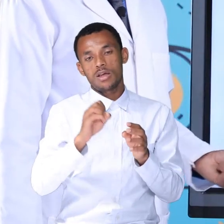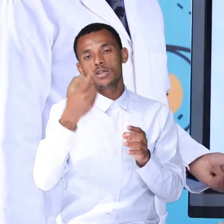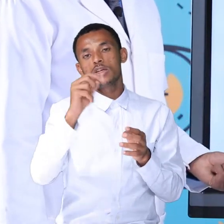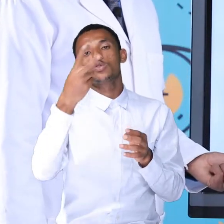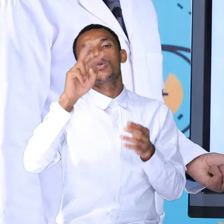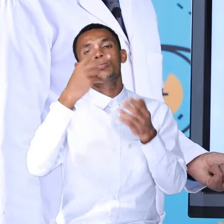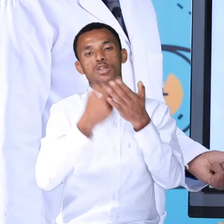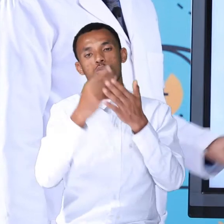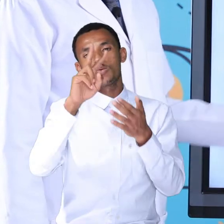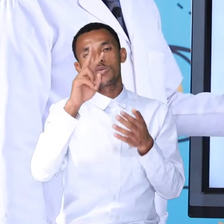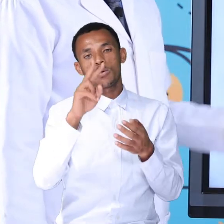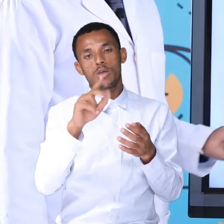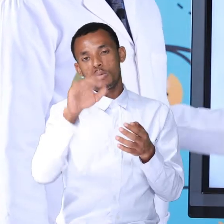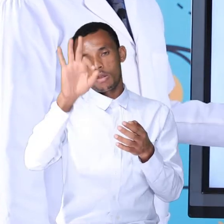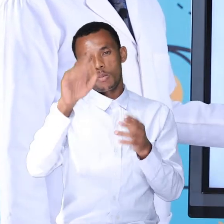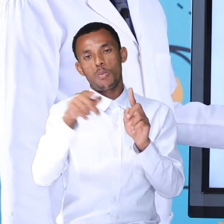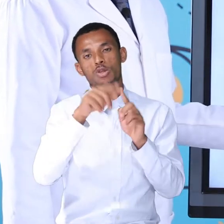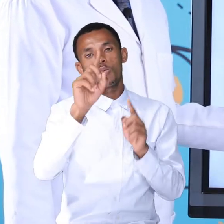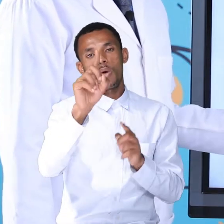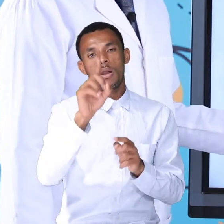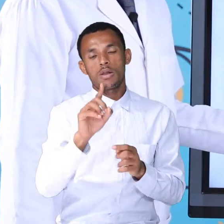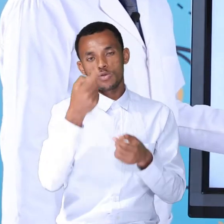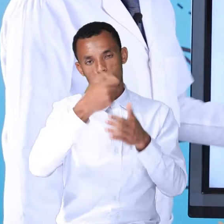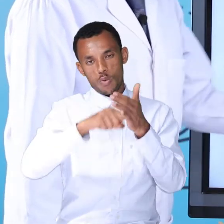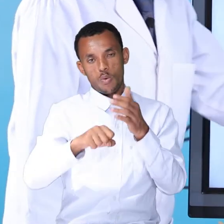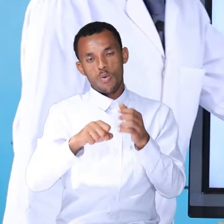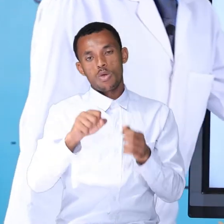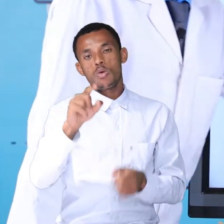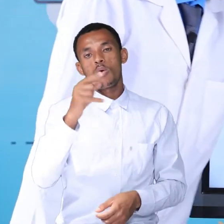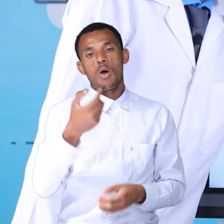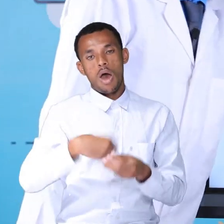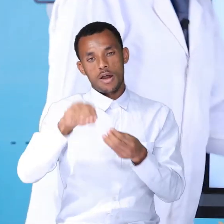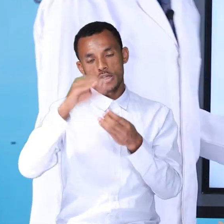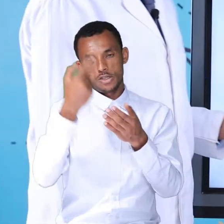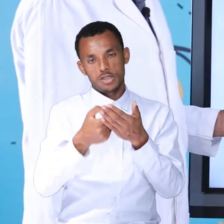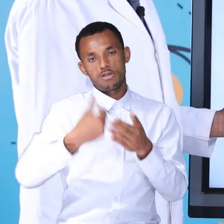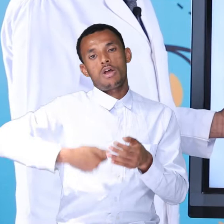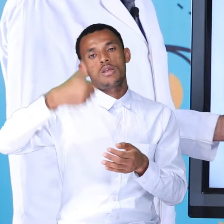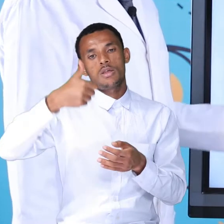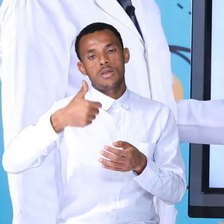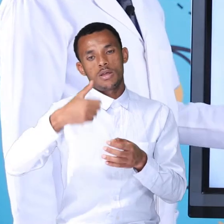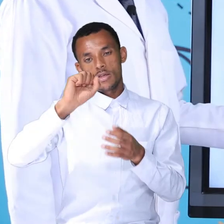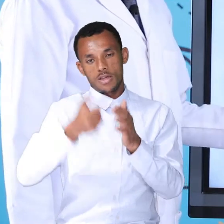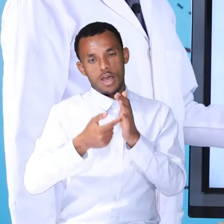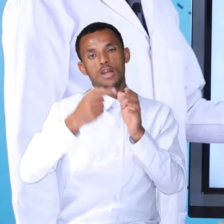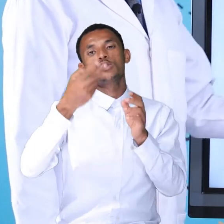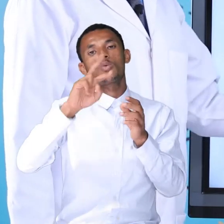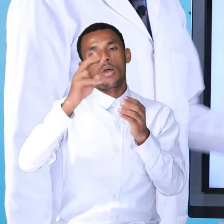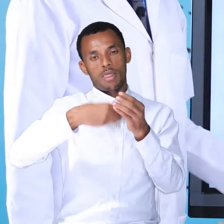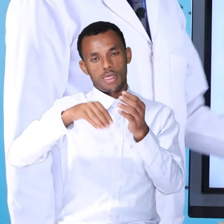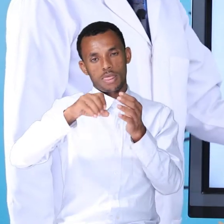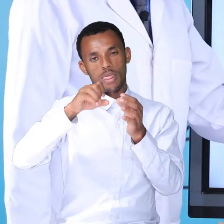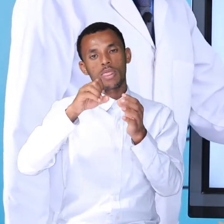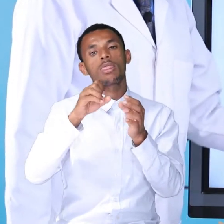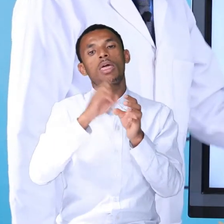which was equal to positive 1. So you have to add this one to the other. Sine square theta plus cos